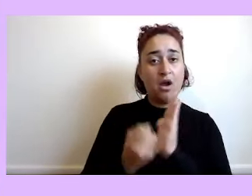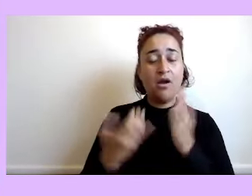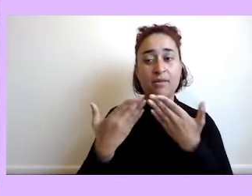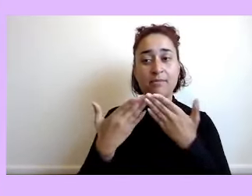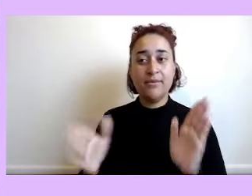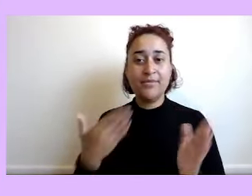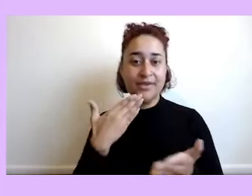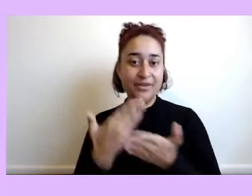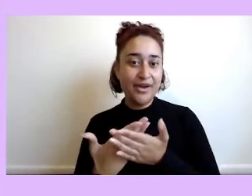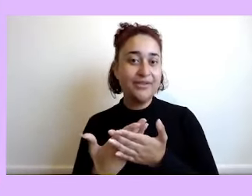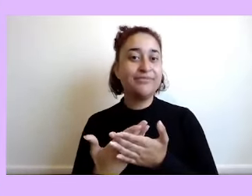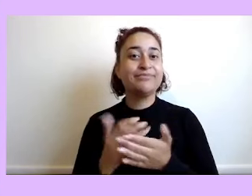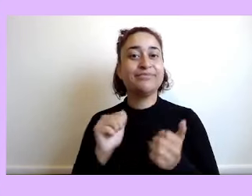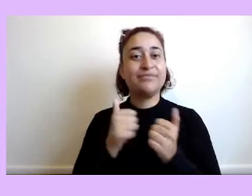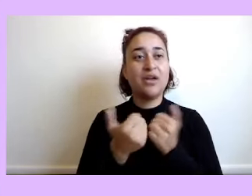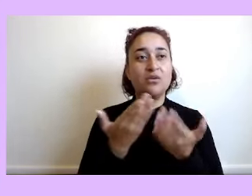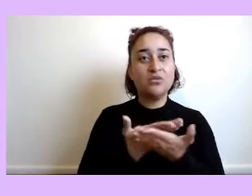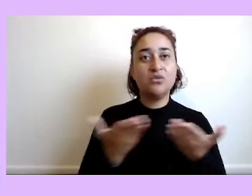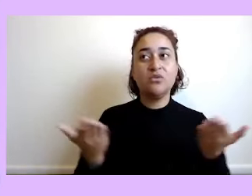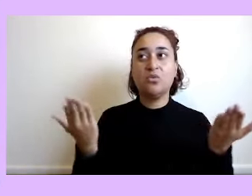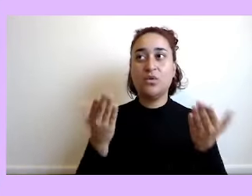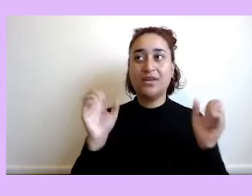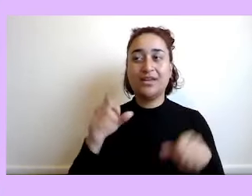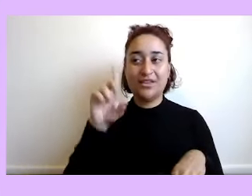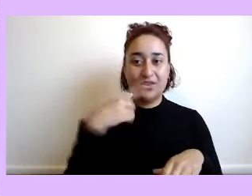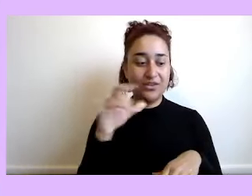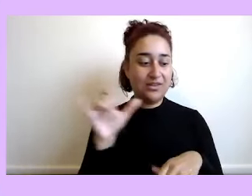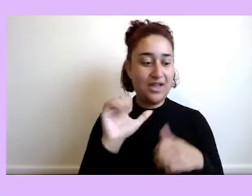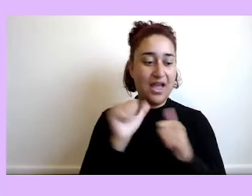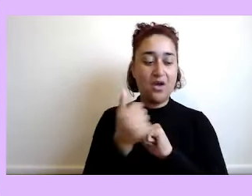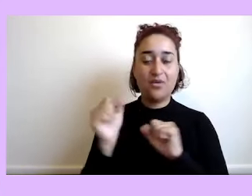it's resourced, what it could look like, how it could connect?